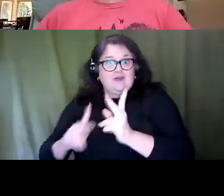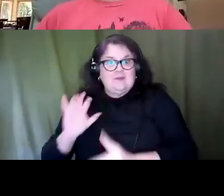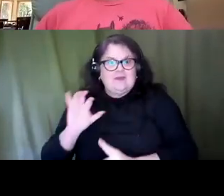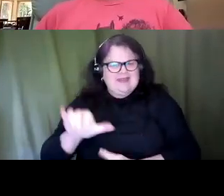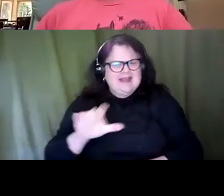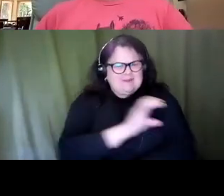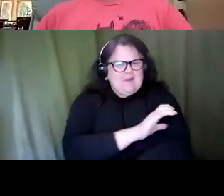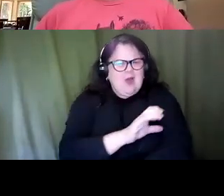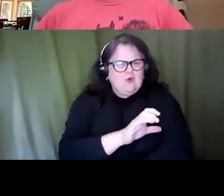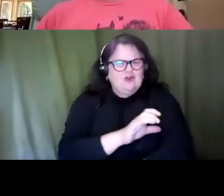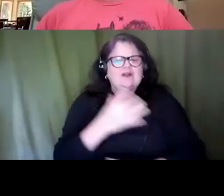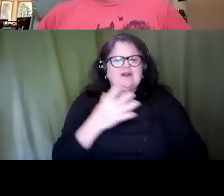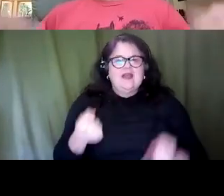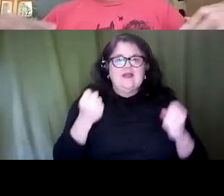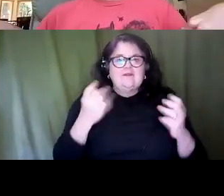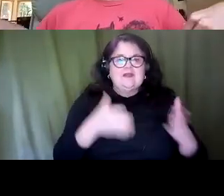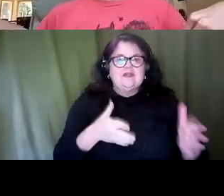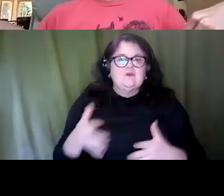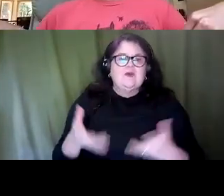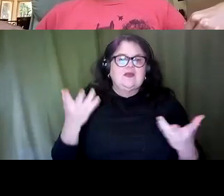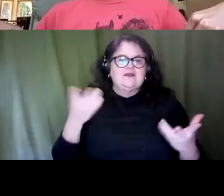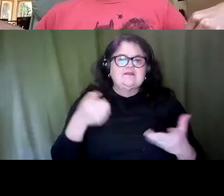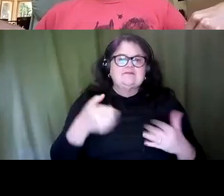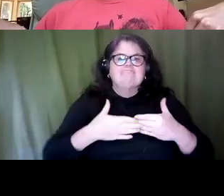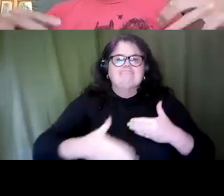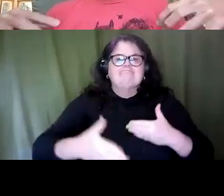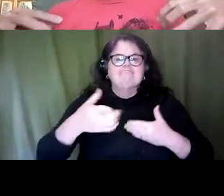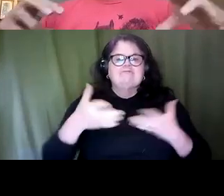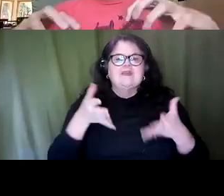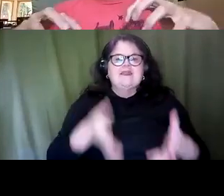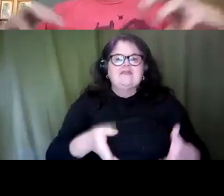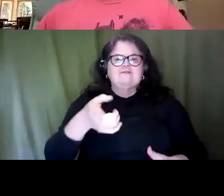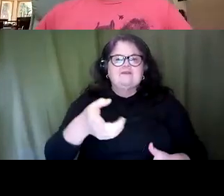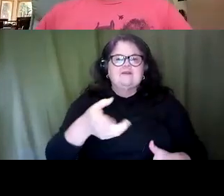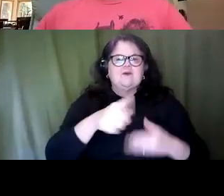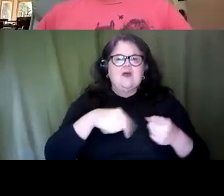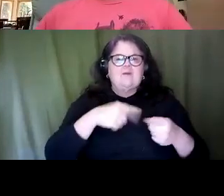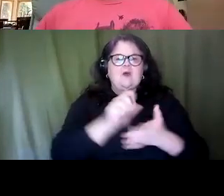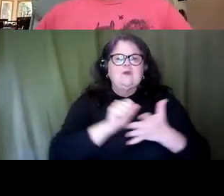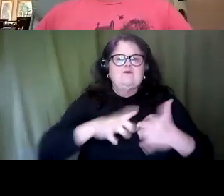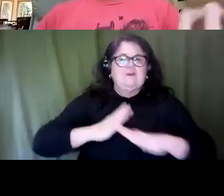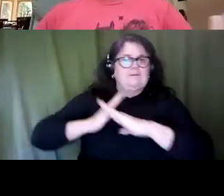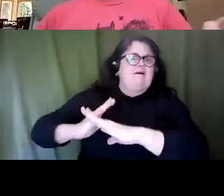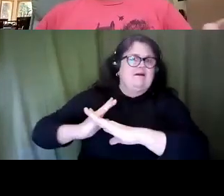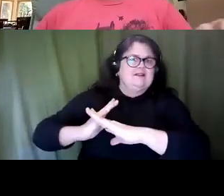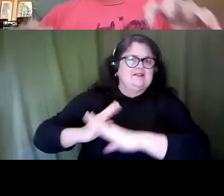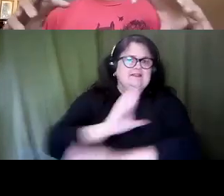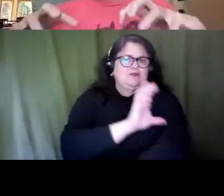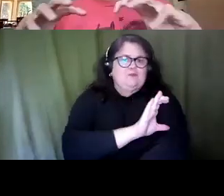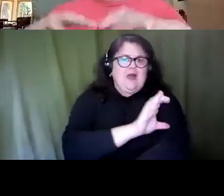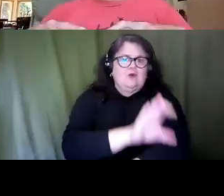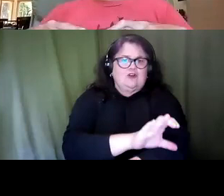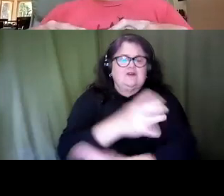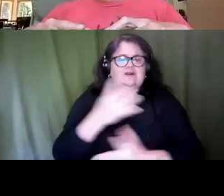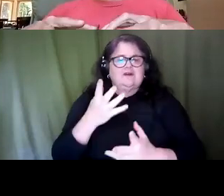power. And in many ways, a lot of the practices that follow are about removing the blockages to power. It's about freeing us from the